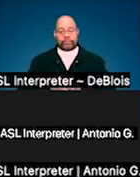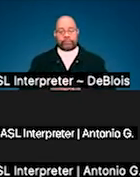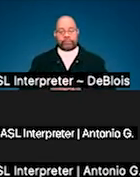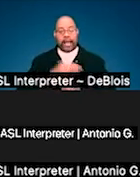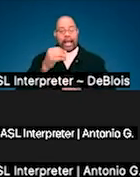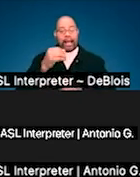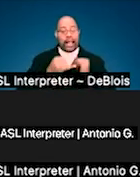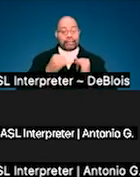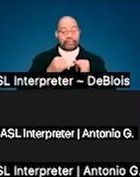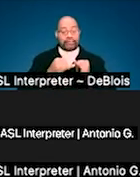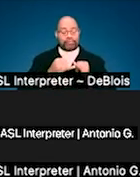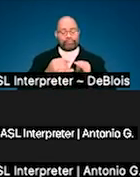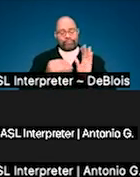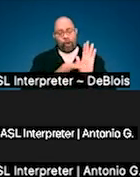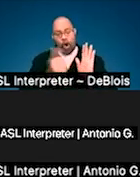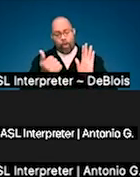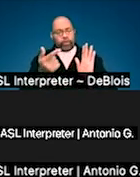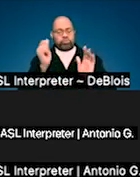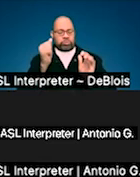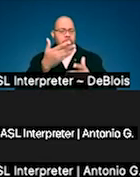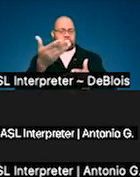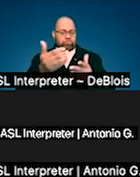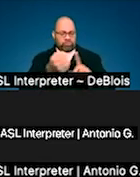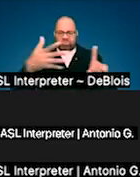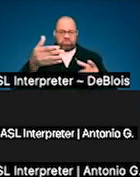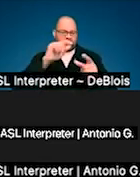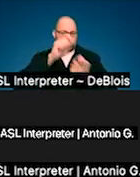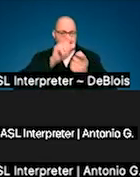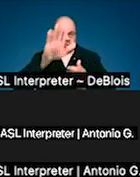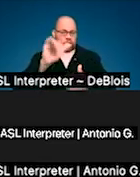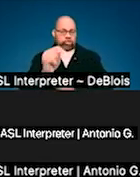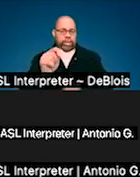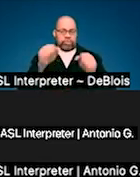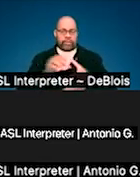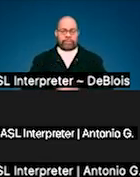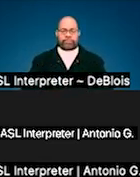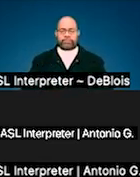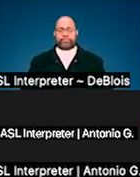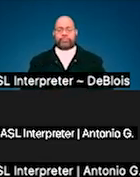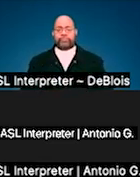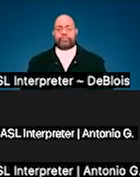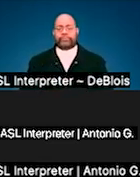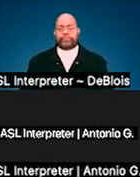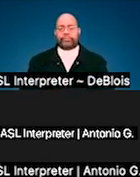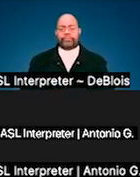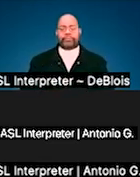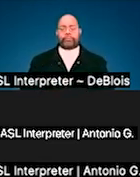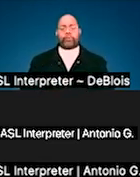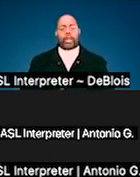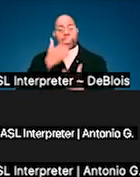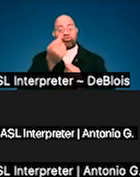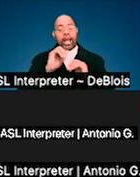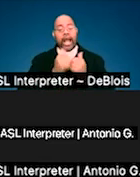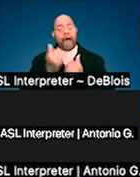and 5, other, which you are welcome to specify in the chat. So again, we are interested in